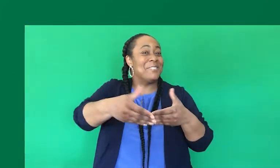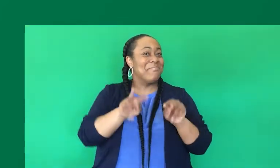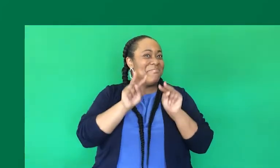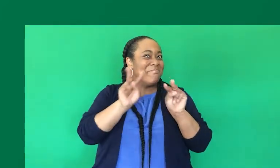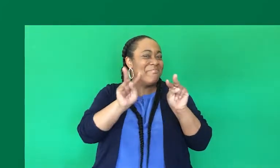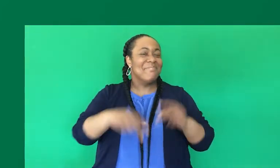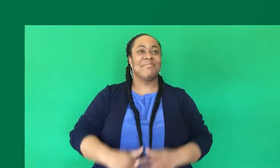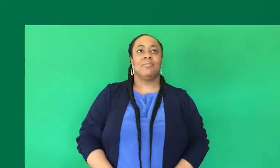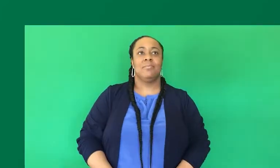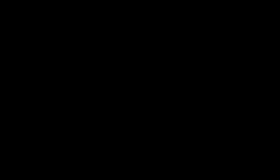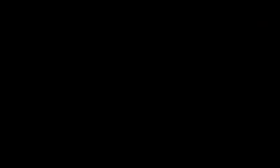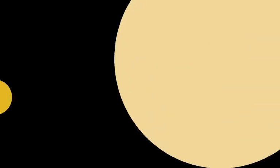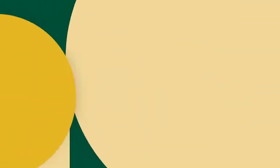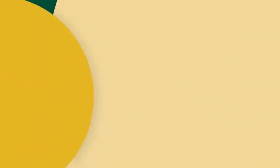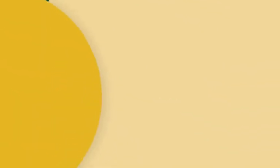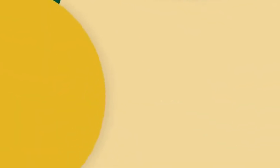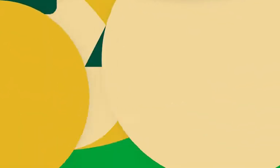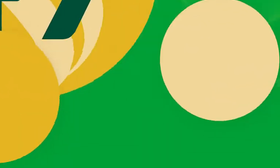segment. Stay tuned.